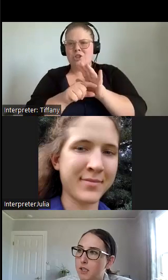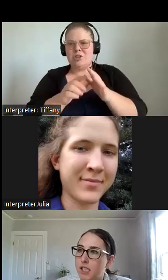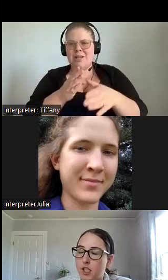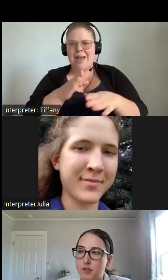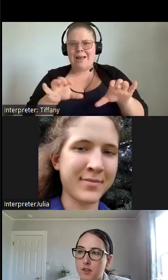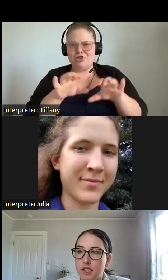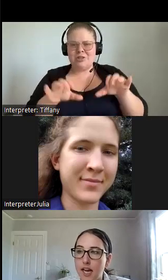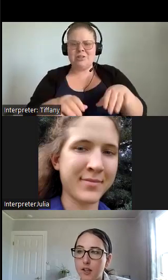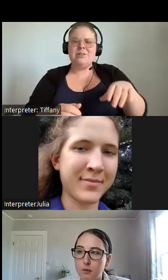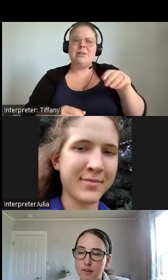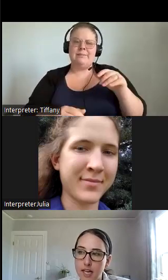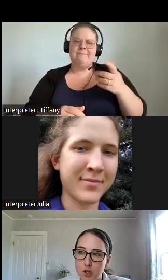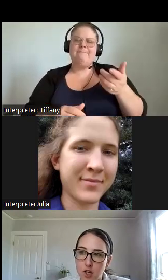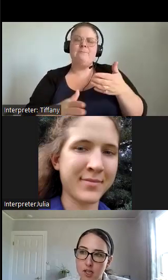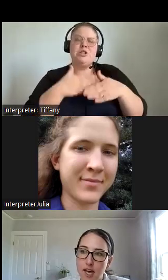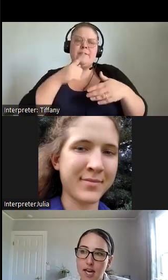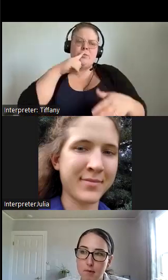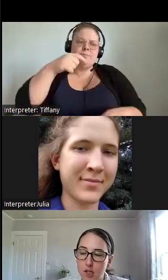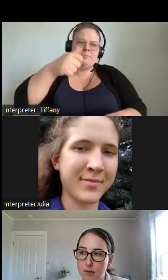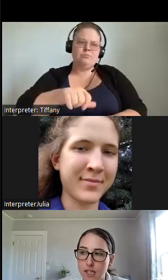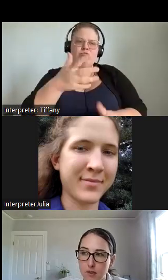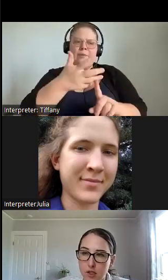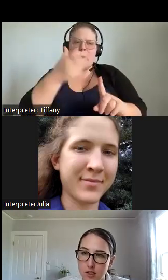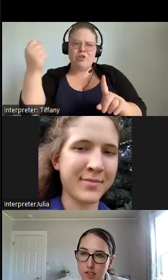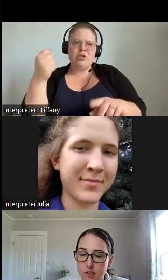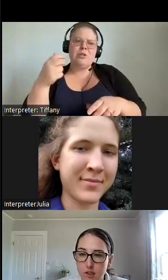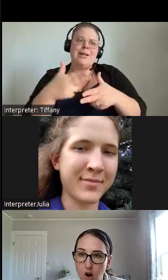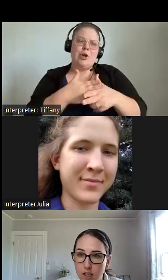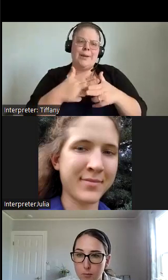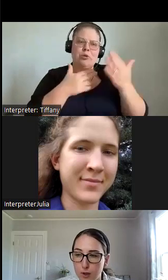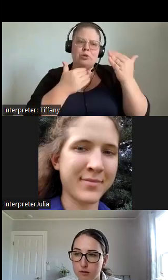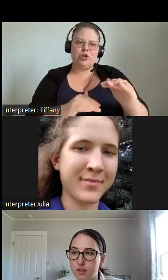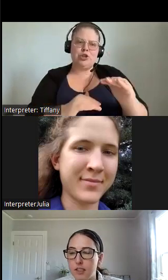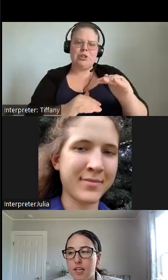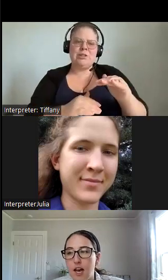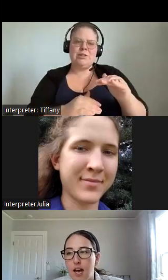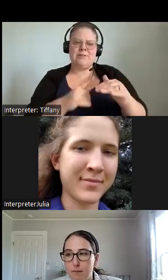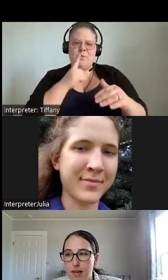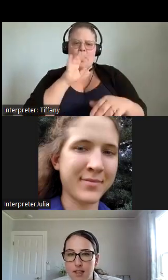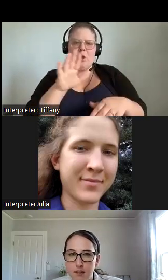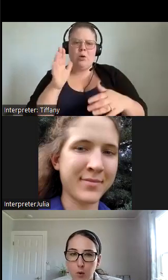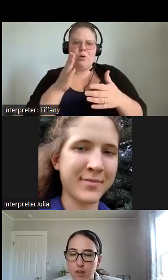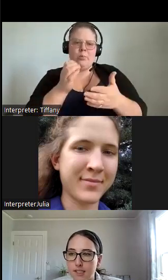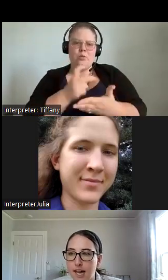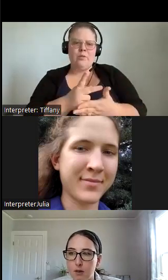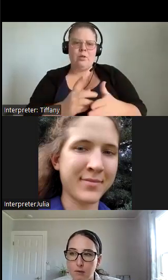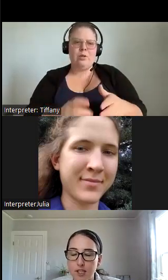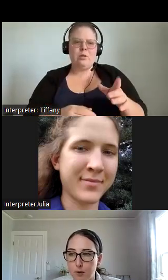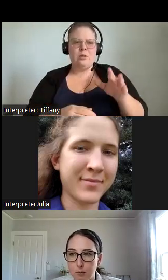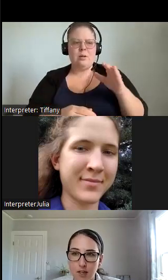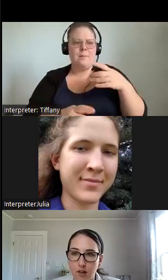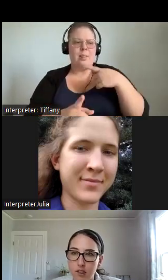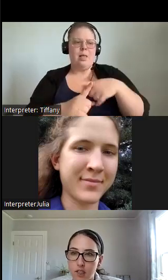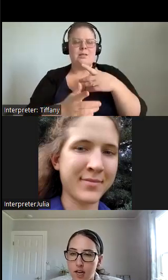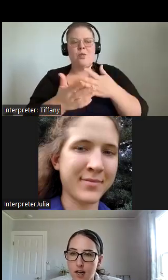are procedures for denial, revocation, and intermediate restrictions on an approval. And then, of course, that right